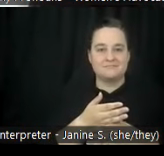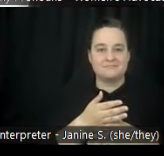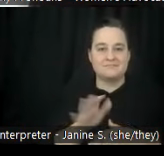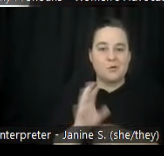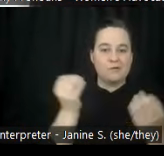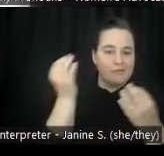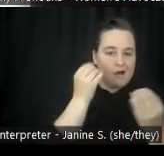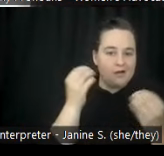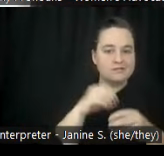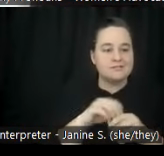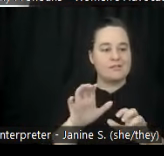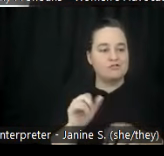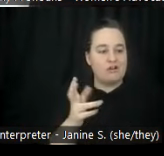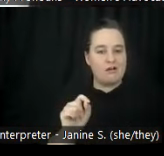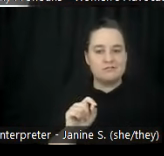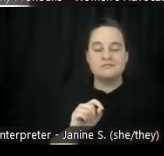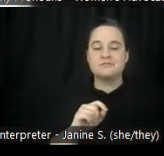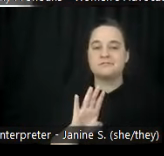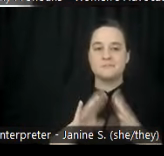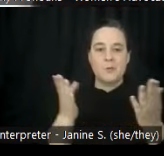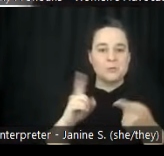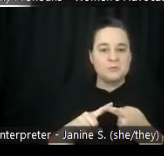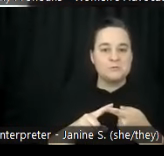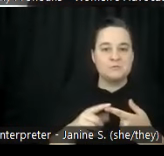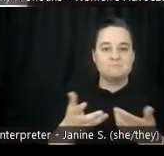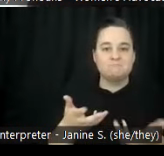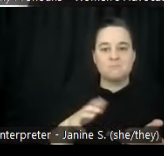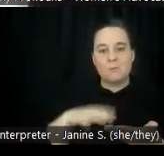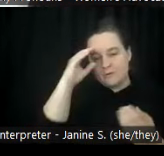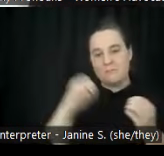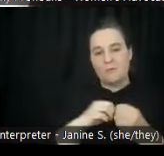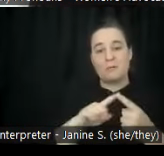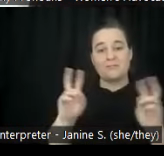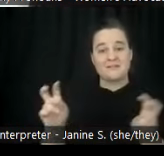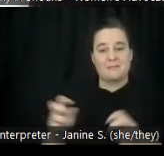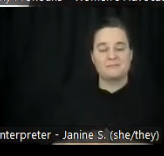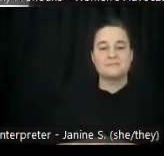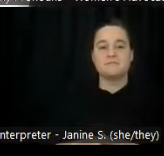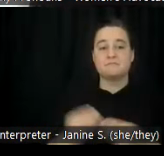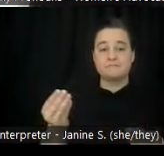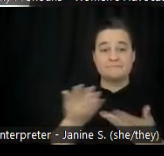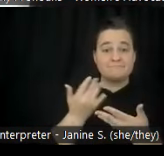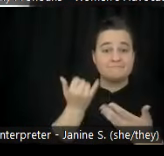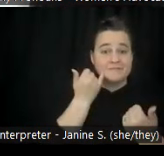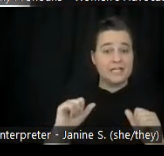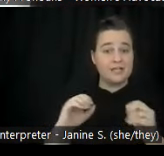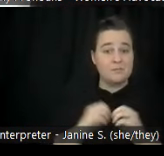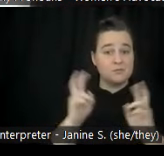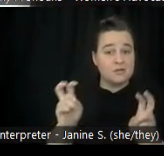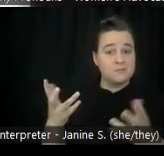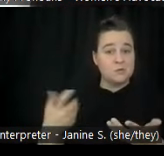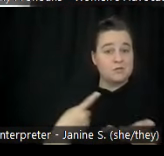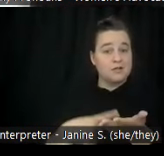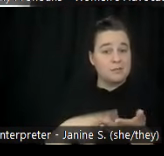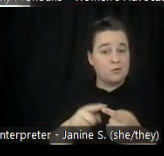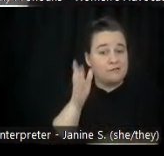thoughts in the chat and for being open to learning more about this topic. Let us know if there's any other topics that you want in the